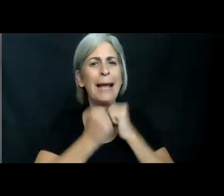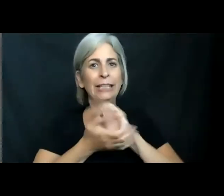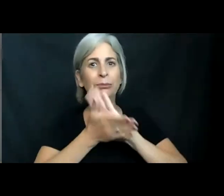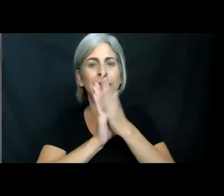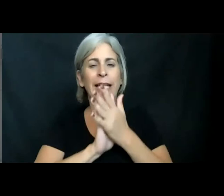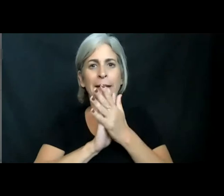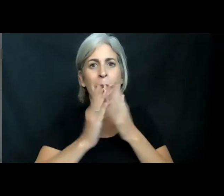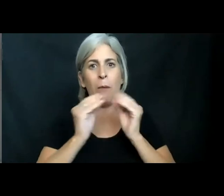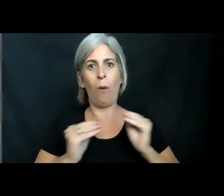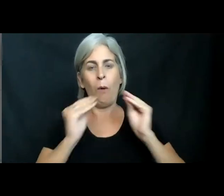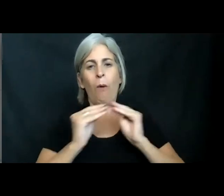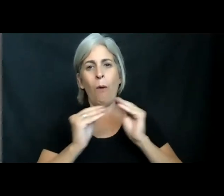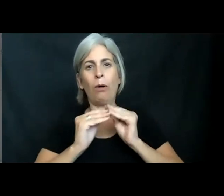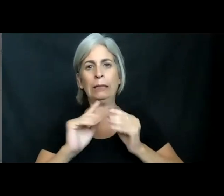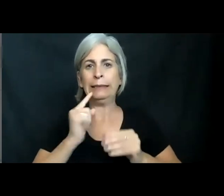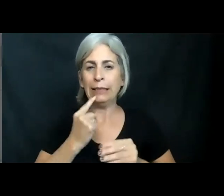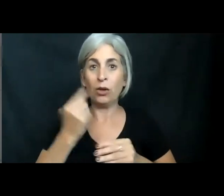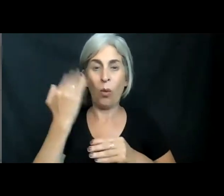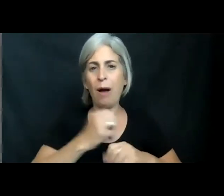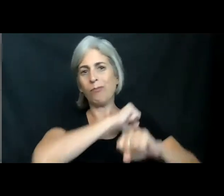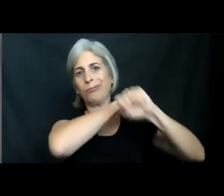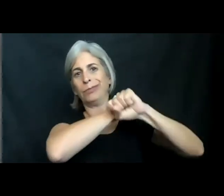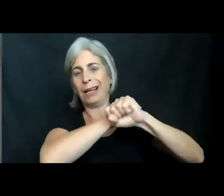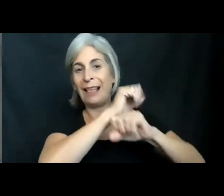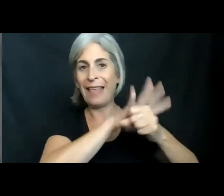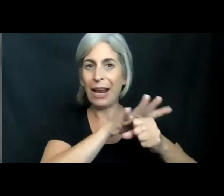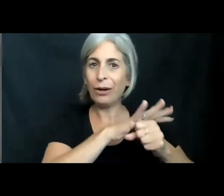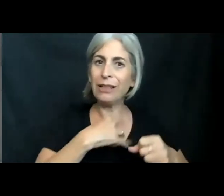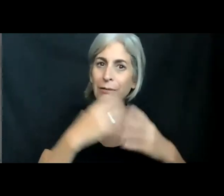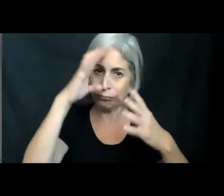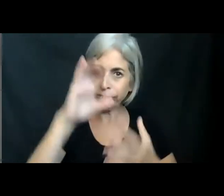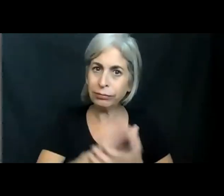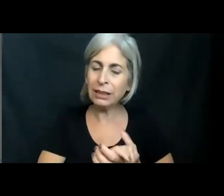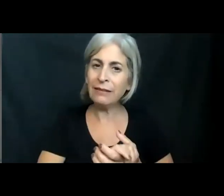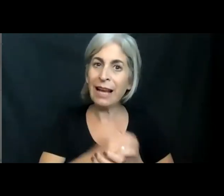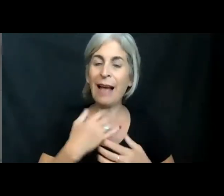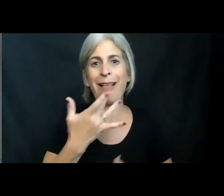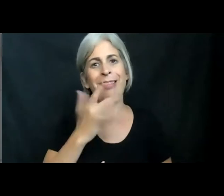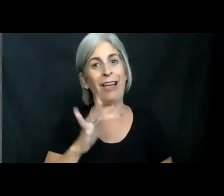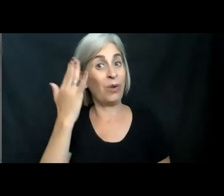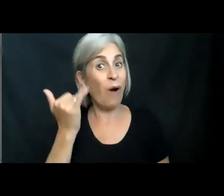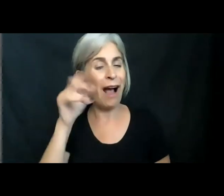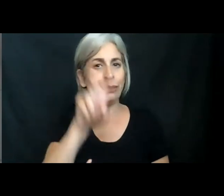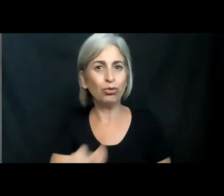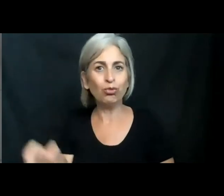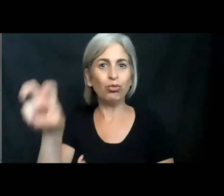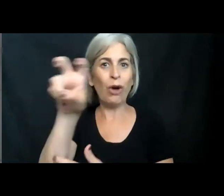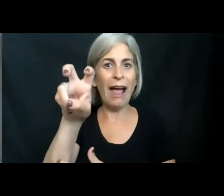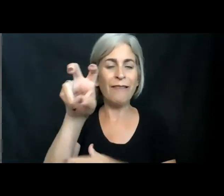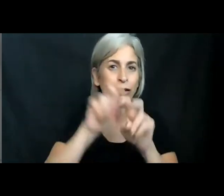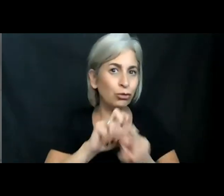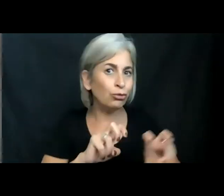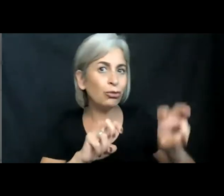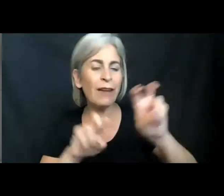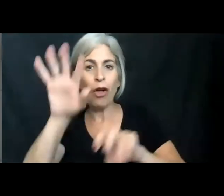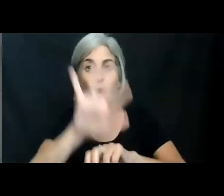I felt like we had to protect those areas. And I've been really lucky to be able to travel to some different areas